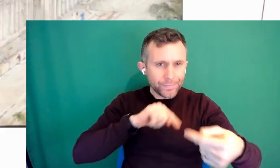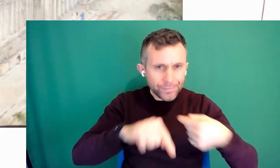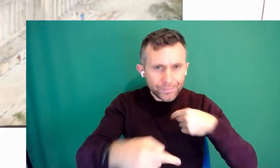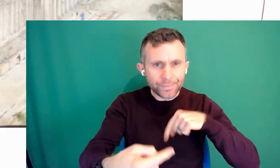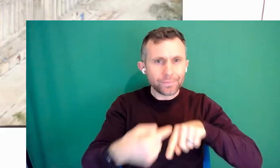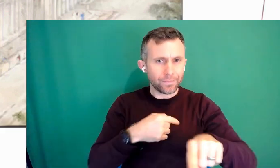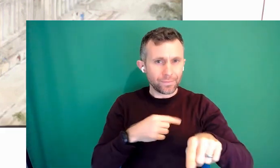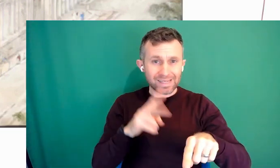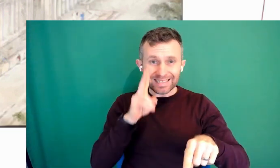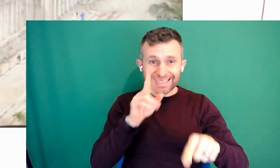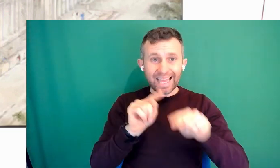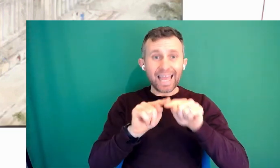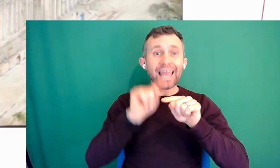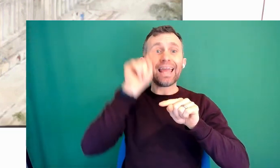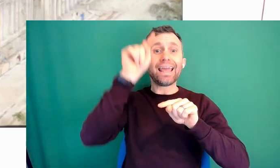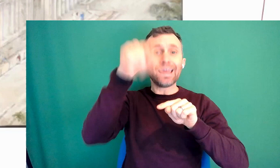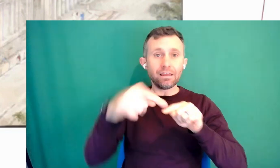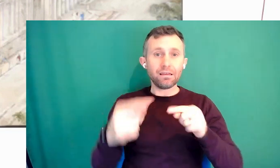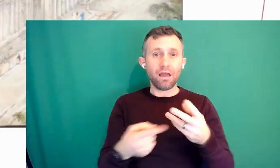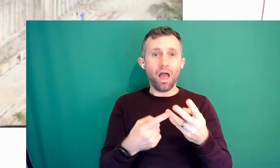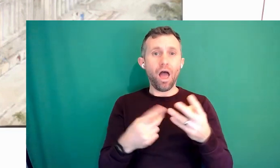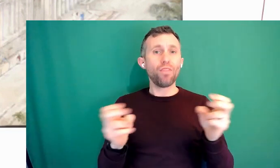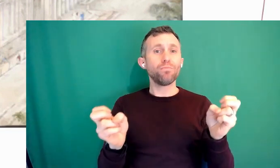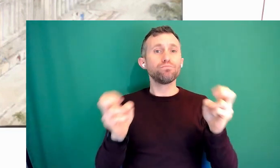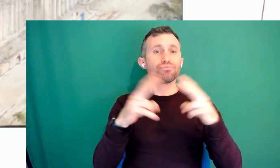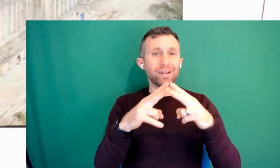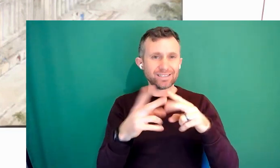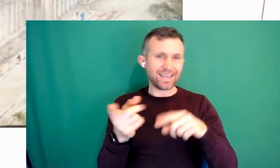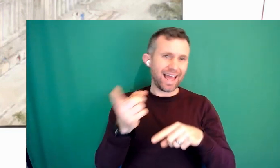Colosseum, exploring the ruins of Pompeii. He